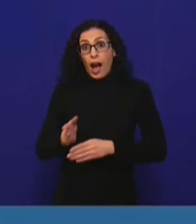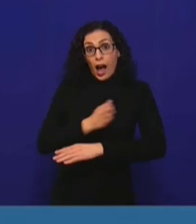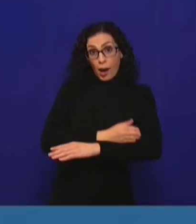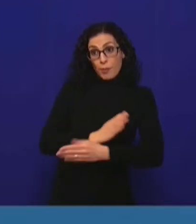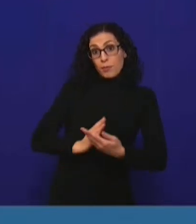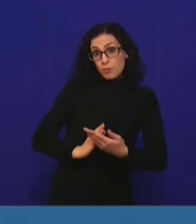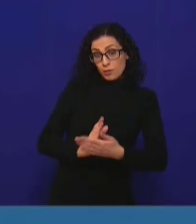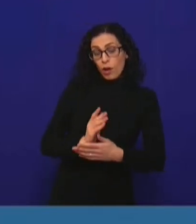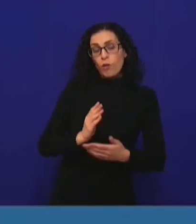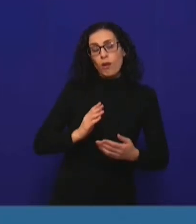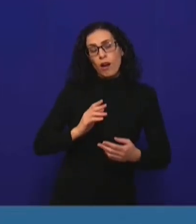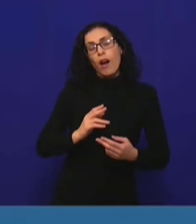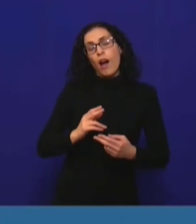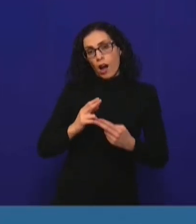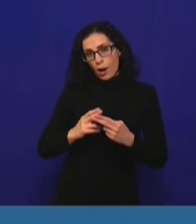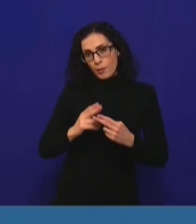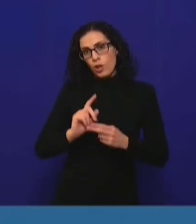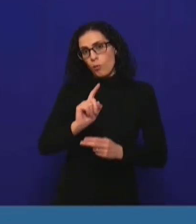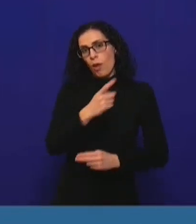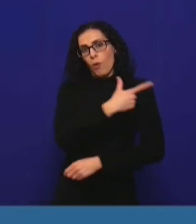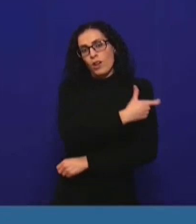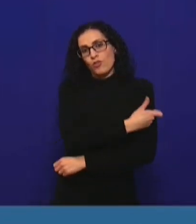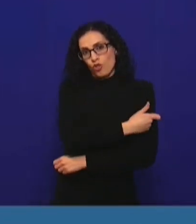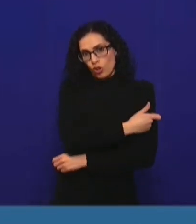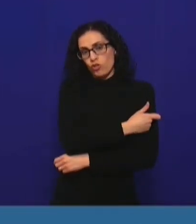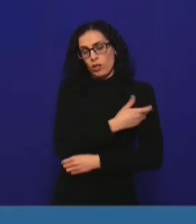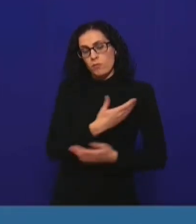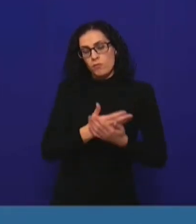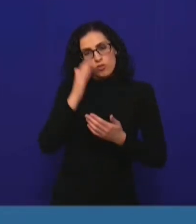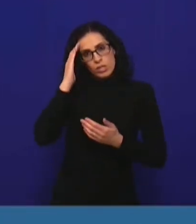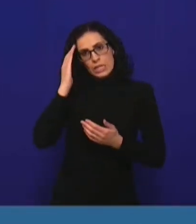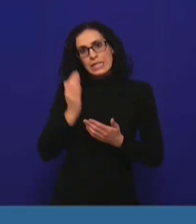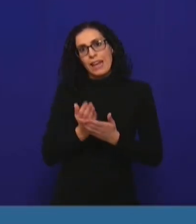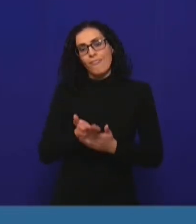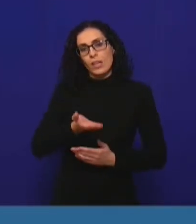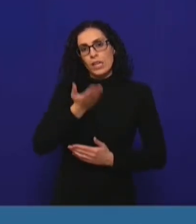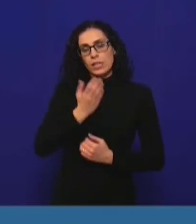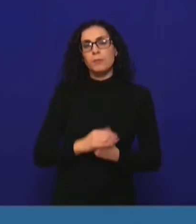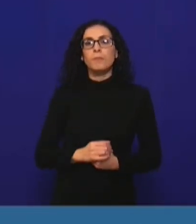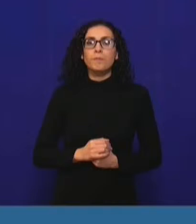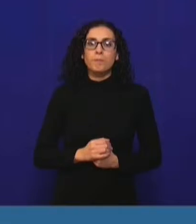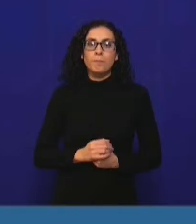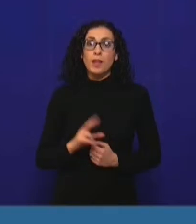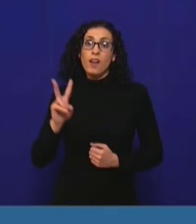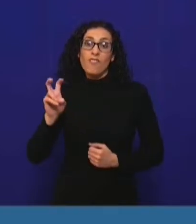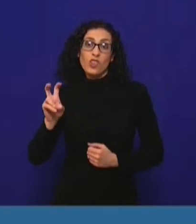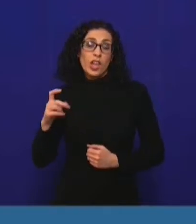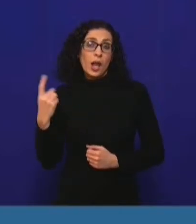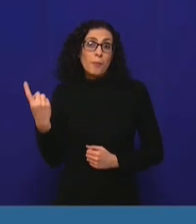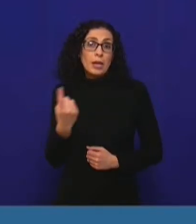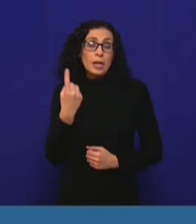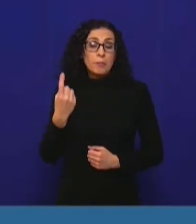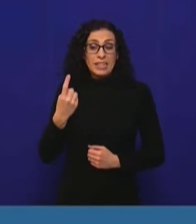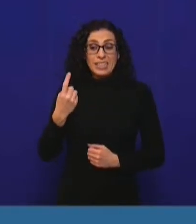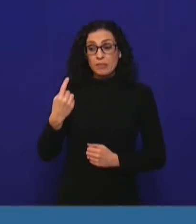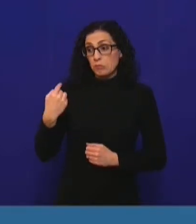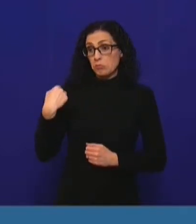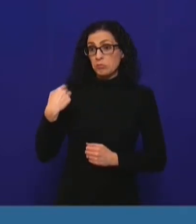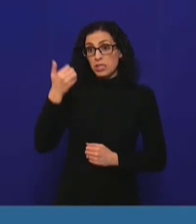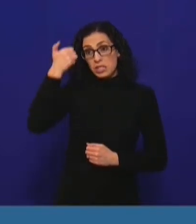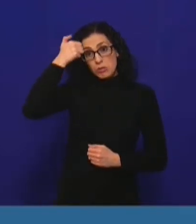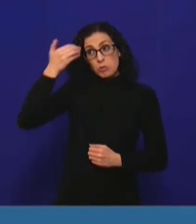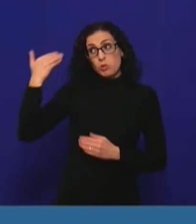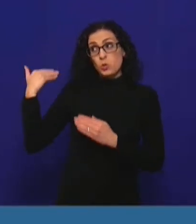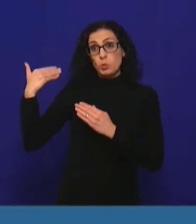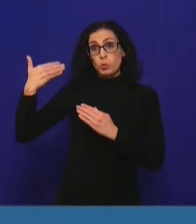aħna nkunu l-ħaqna tajnihom it-tilqim. Anka dawk il-persuni li kellhom chemotherapy f'dan l-aħħar 6